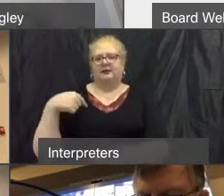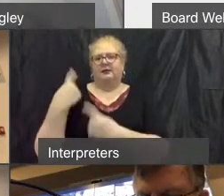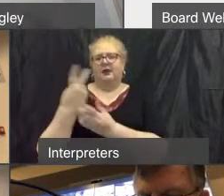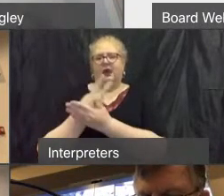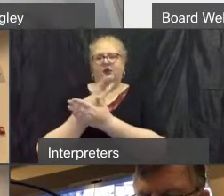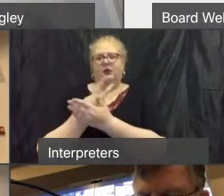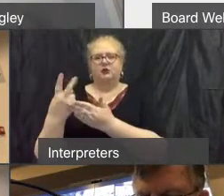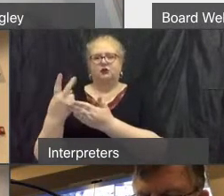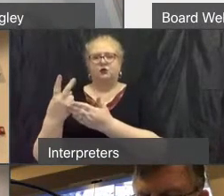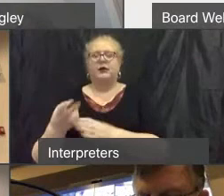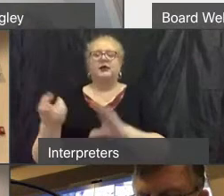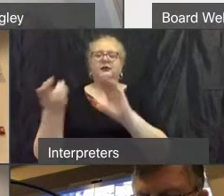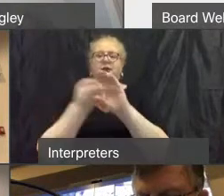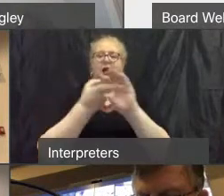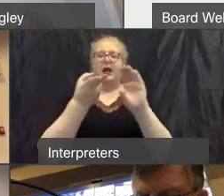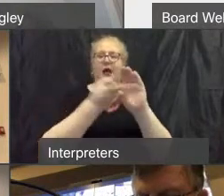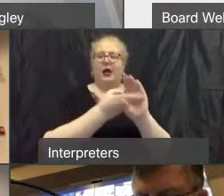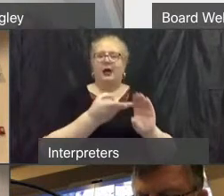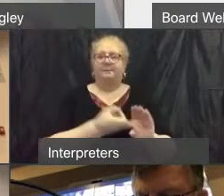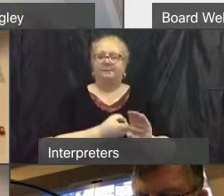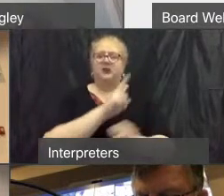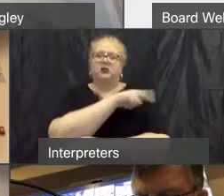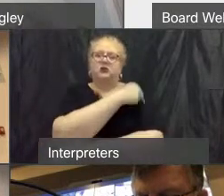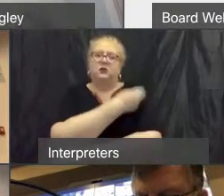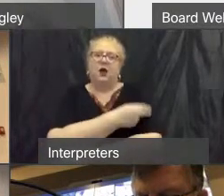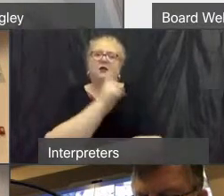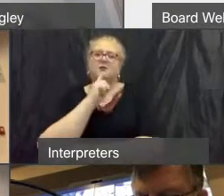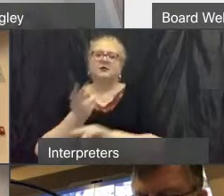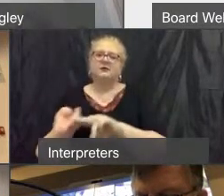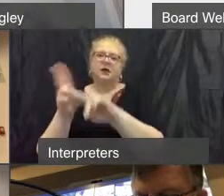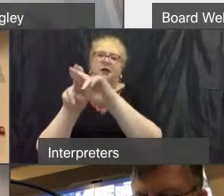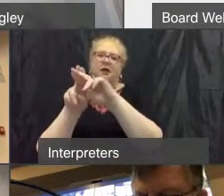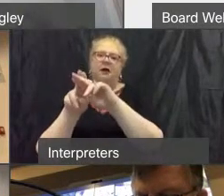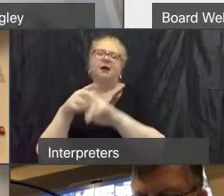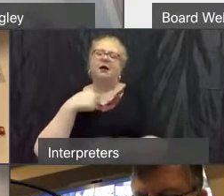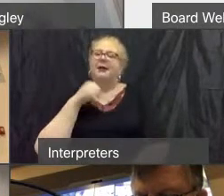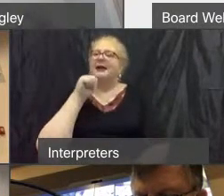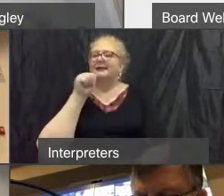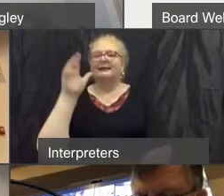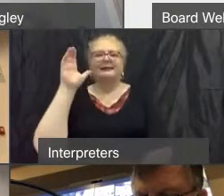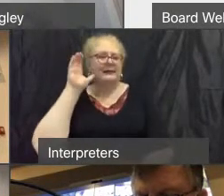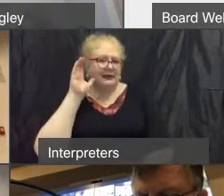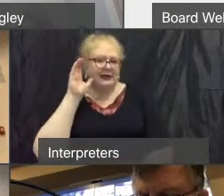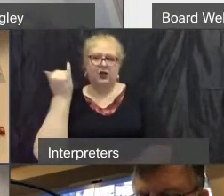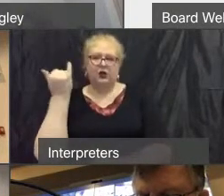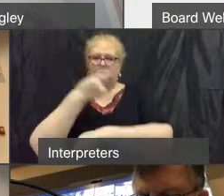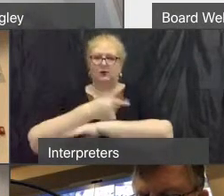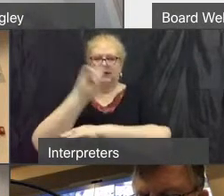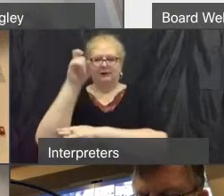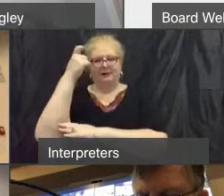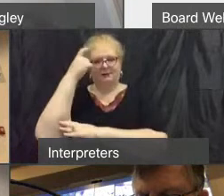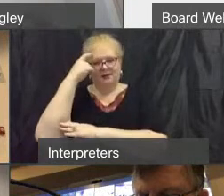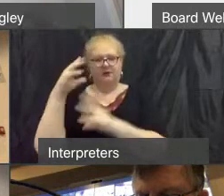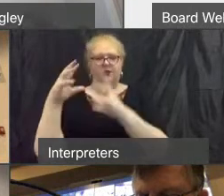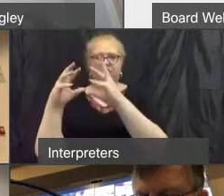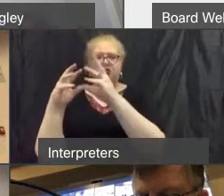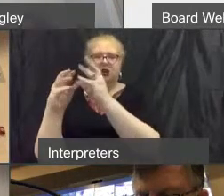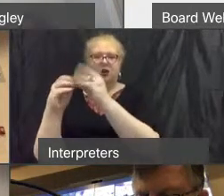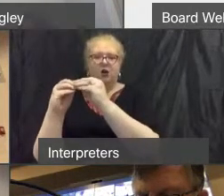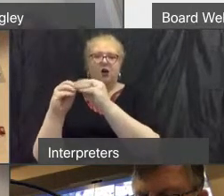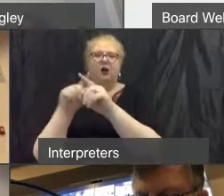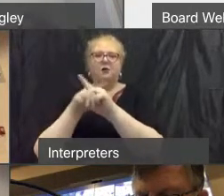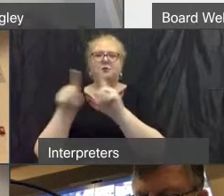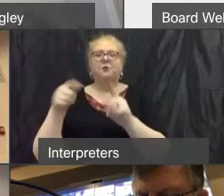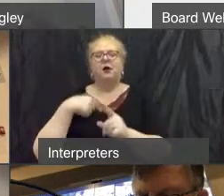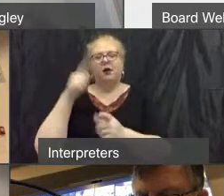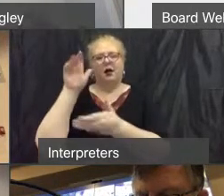hospital admissions, they're up. I did not hear the governor's conference today, but I think he will be